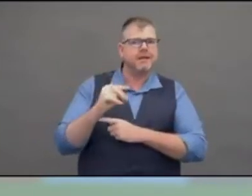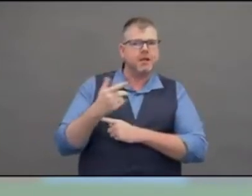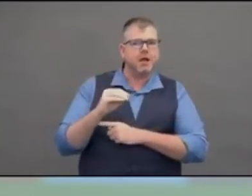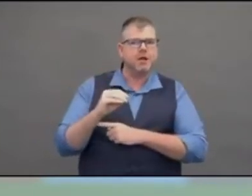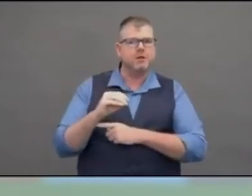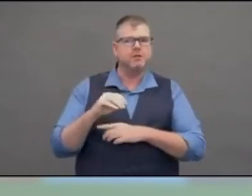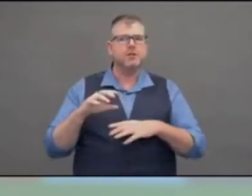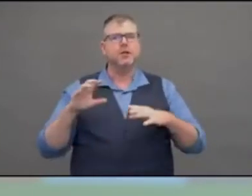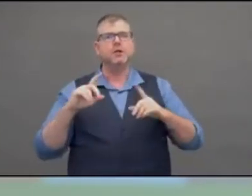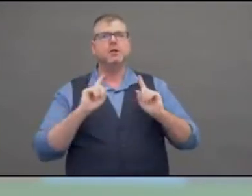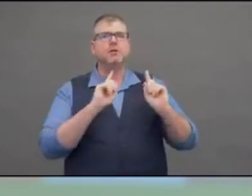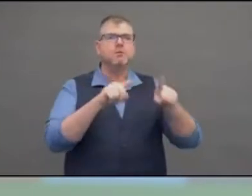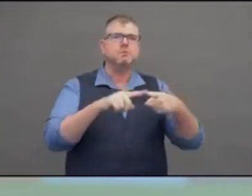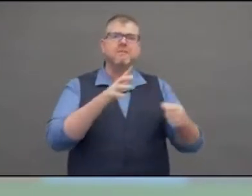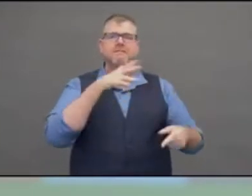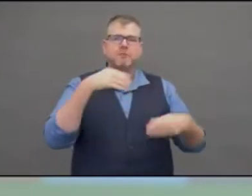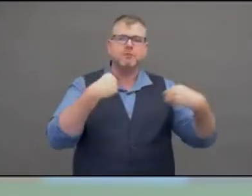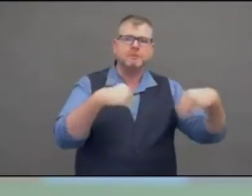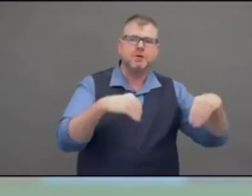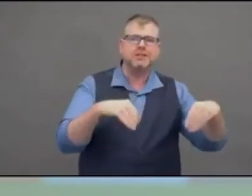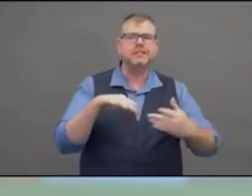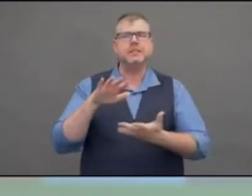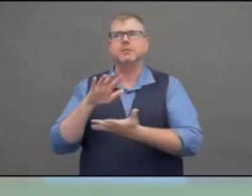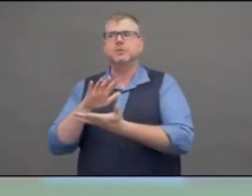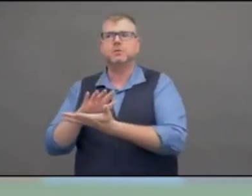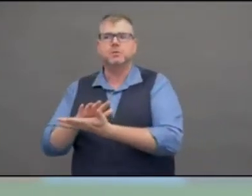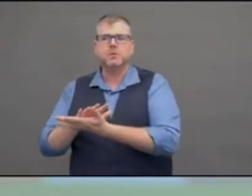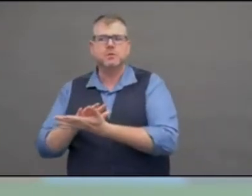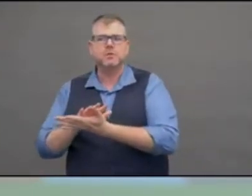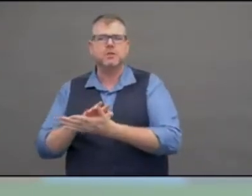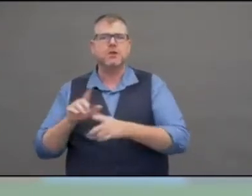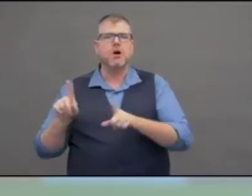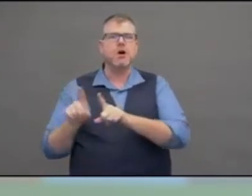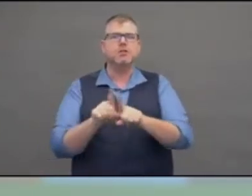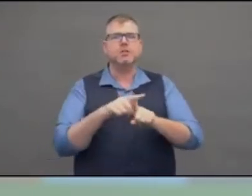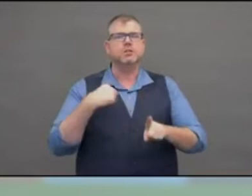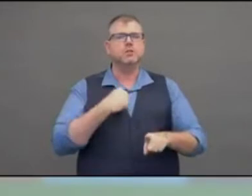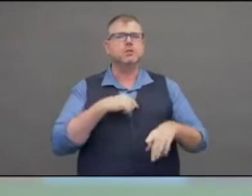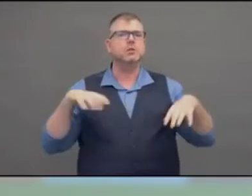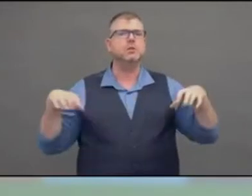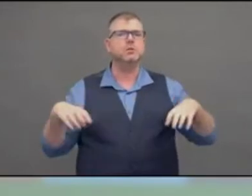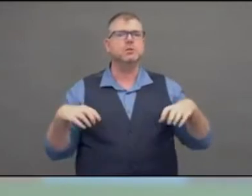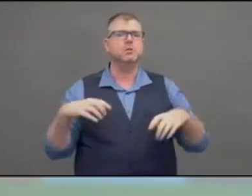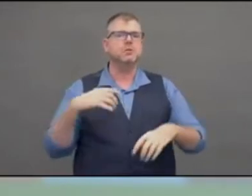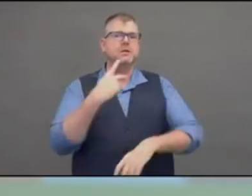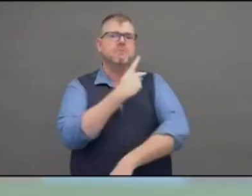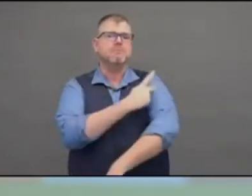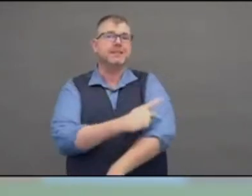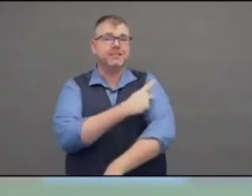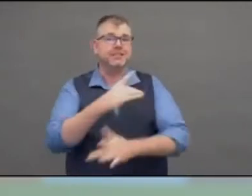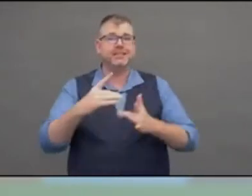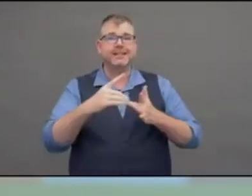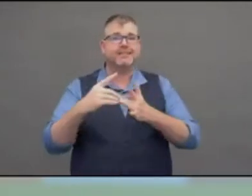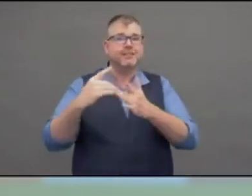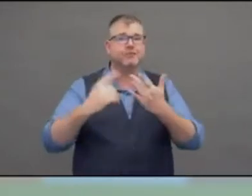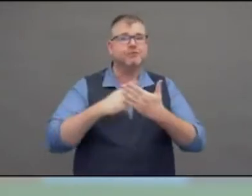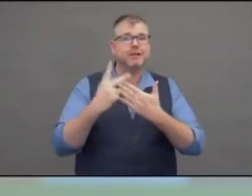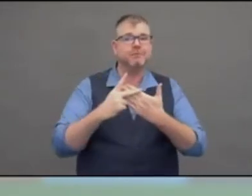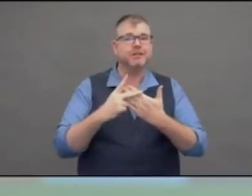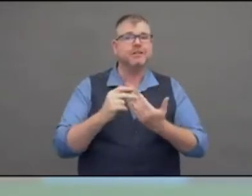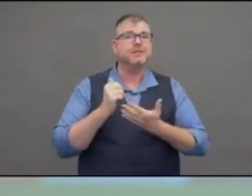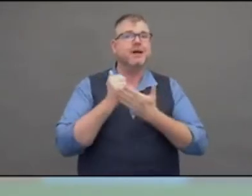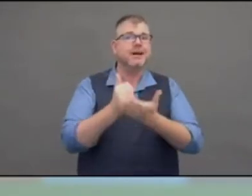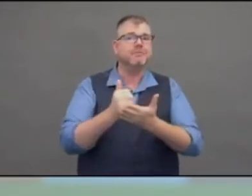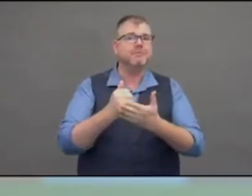and schools. Awesome. And we also do patient navigation. Our patient navigation program, we help navigate people who are in